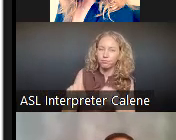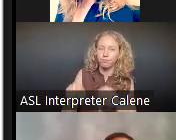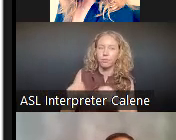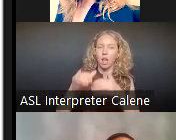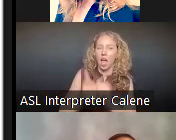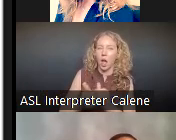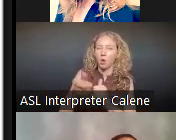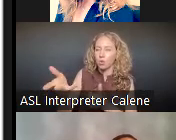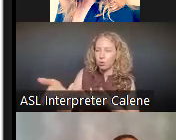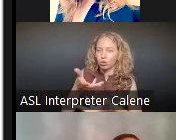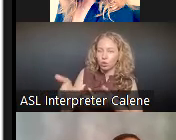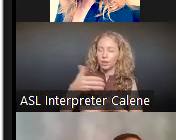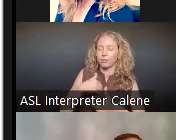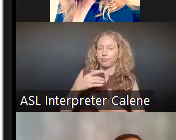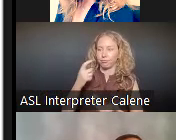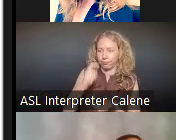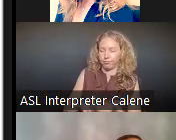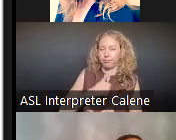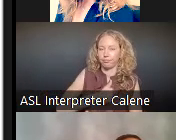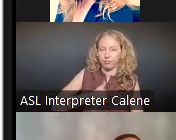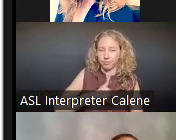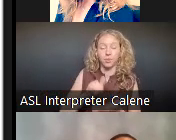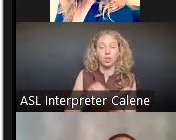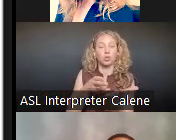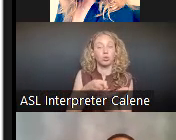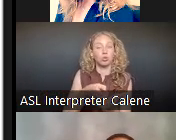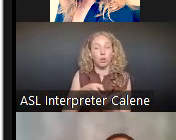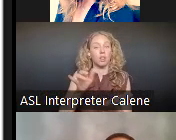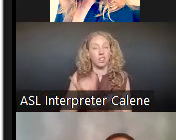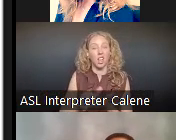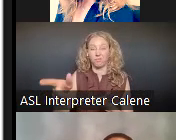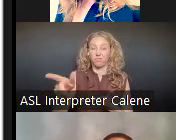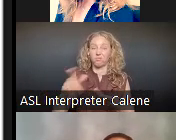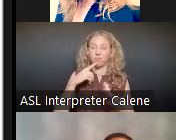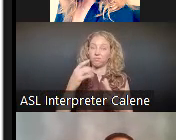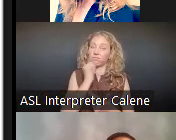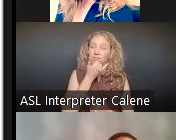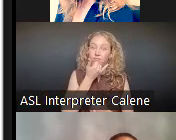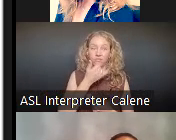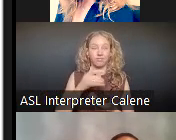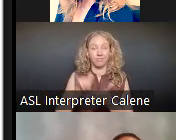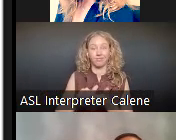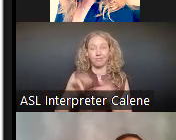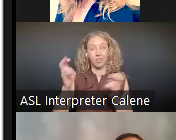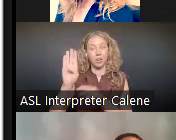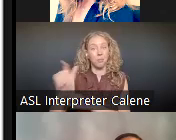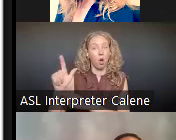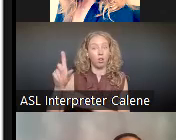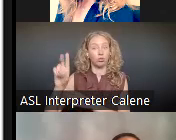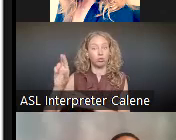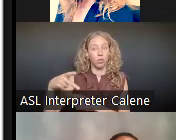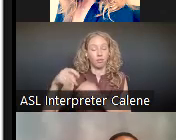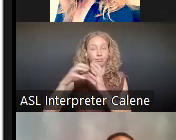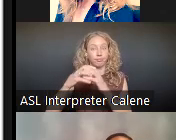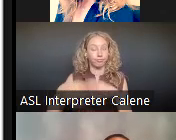were treated. The truth of the matter is the ball was dropped, right? Let's be honest about it. The ball was dropped, and